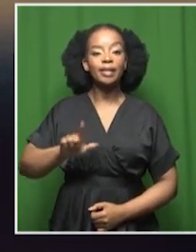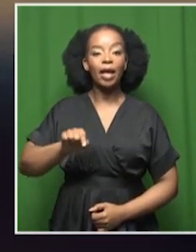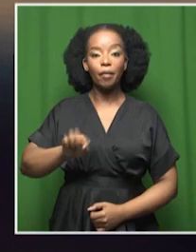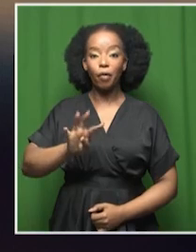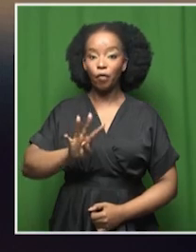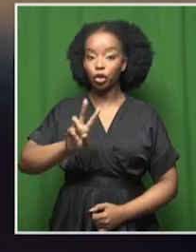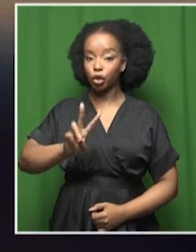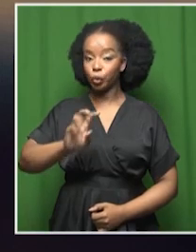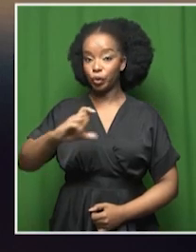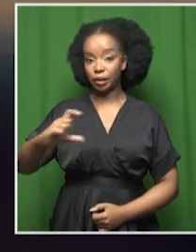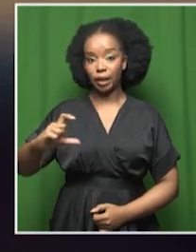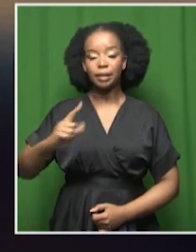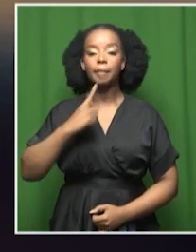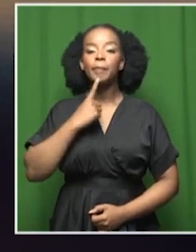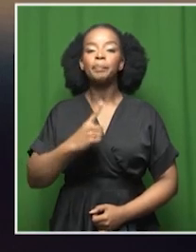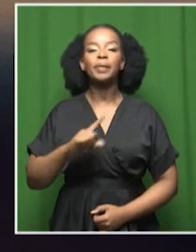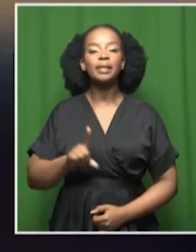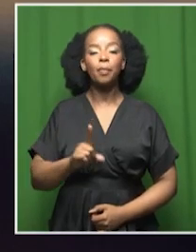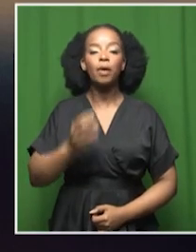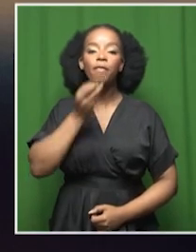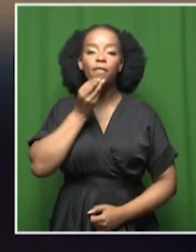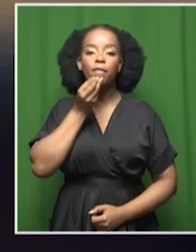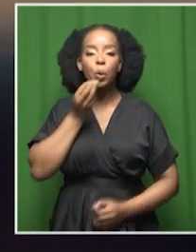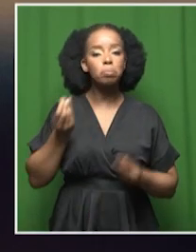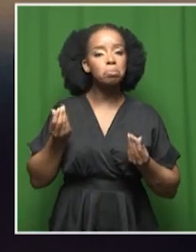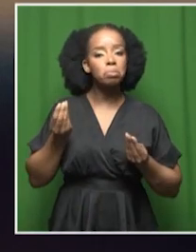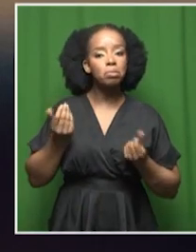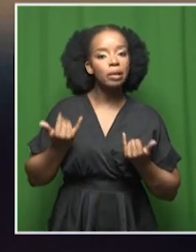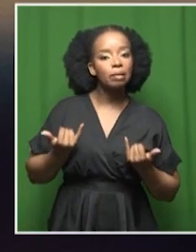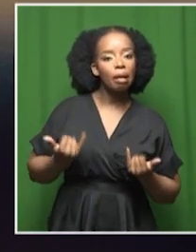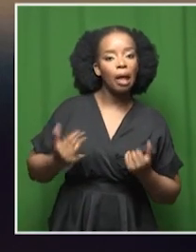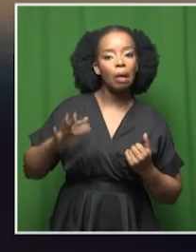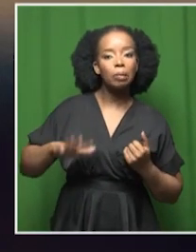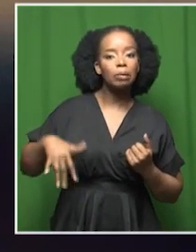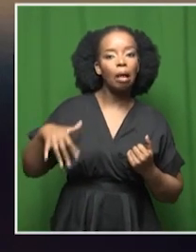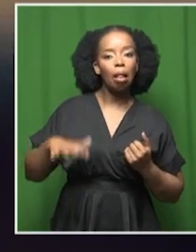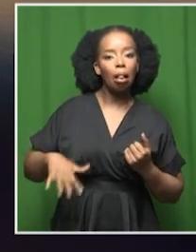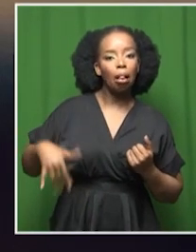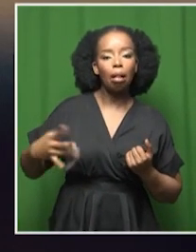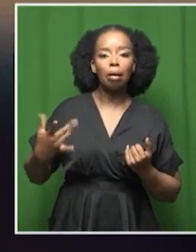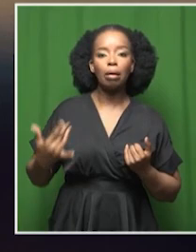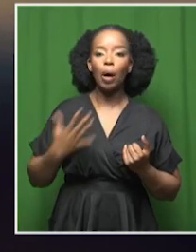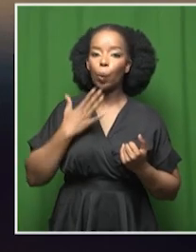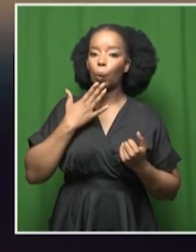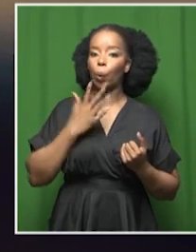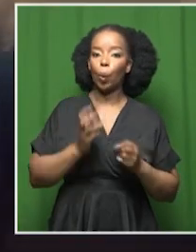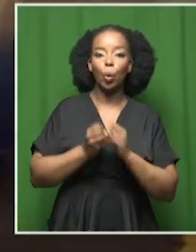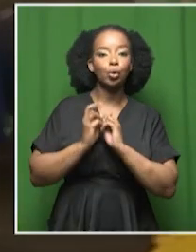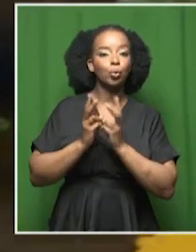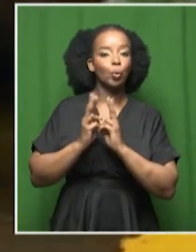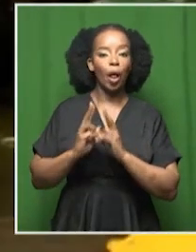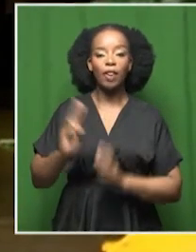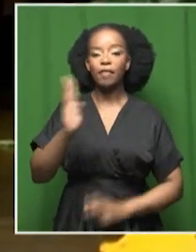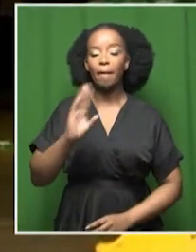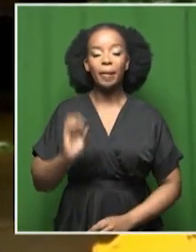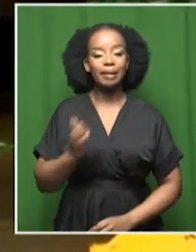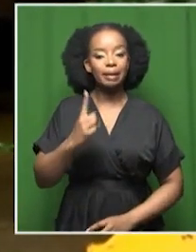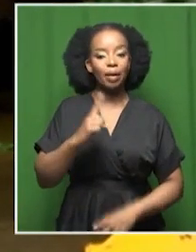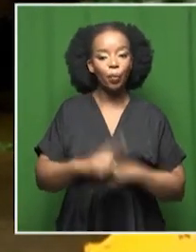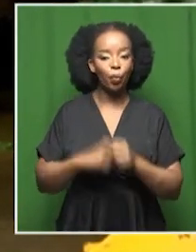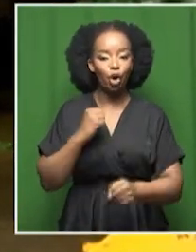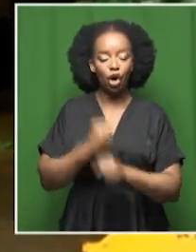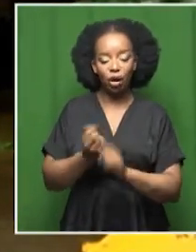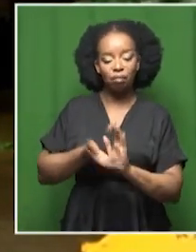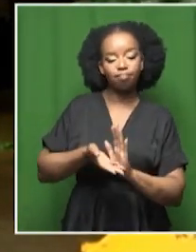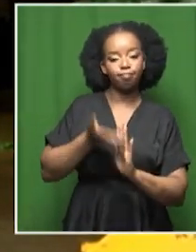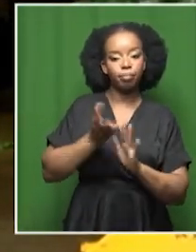4,917.42. Now, it says that food prices at the till are up nearly 12% in 1 year. That's from